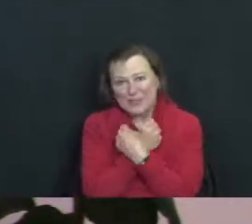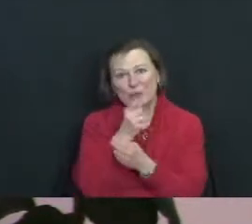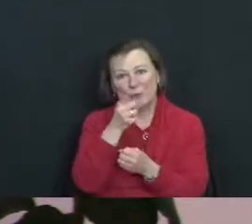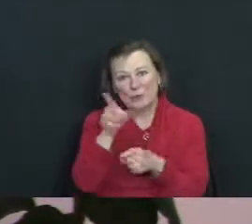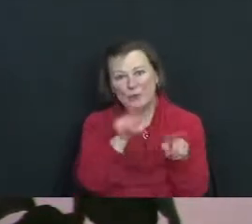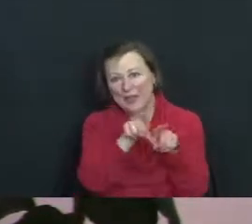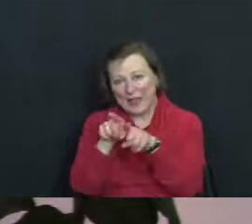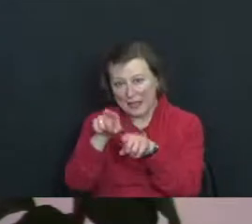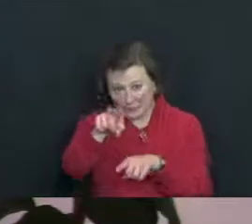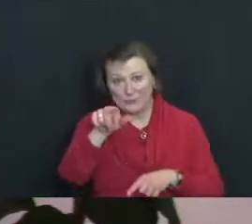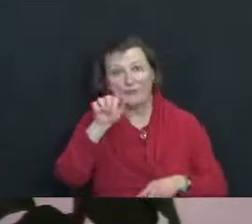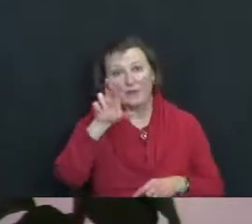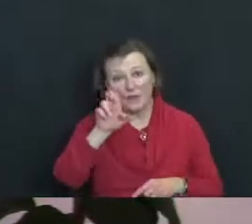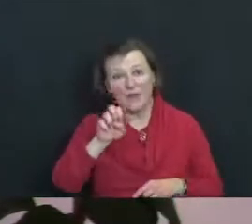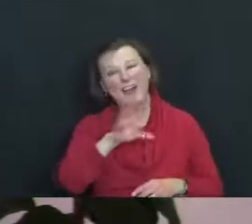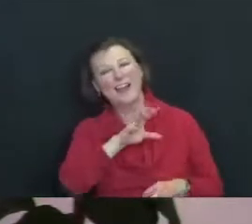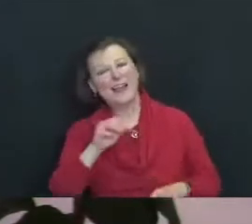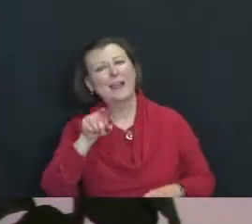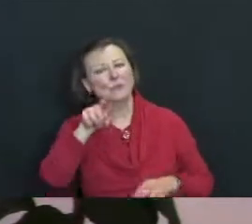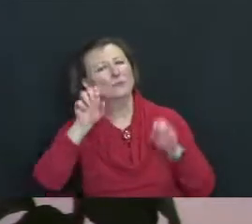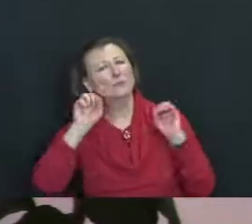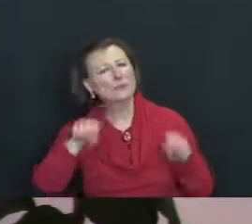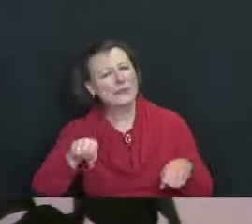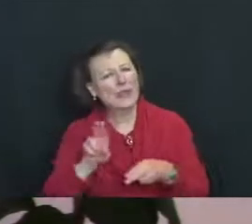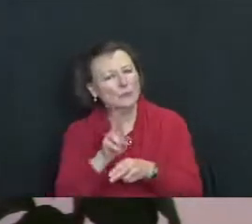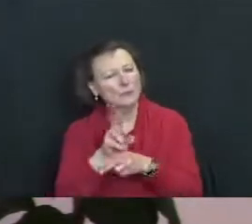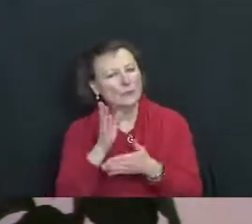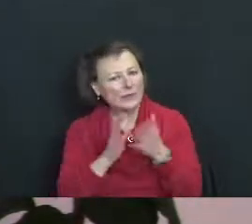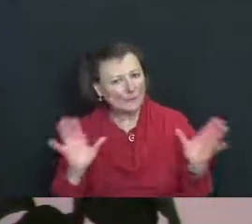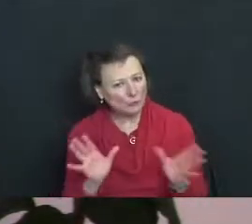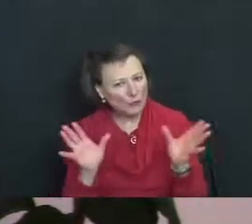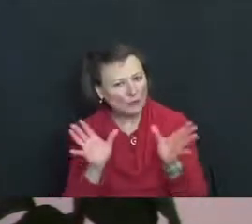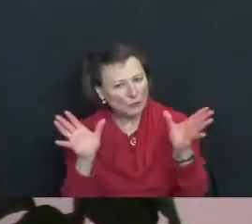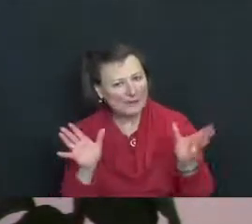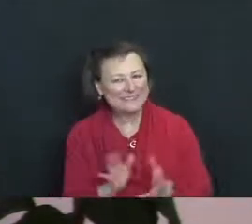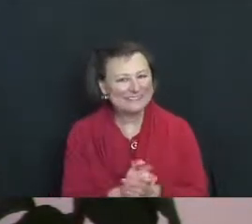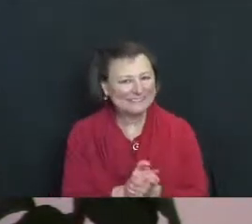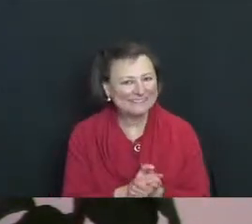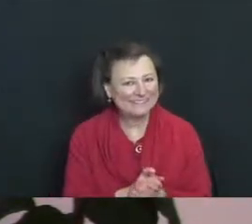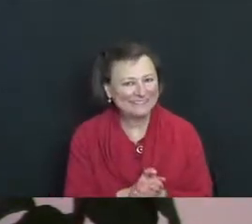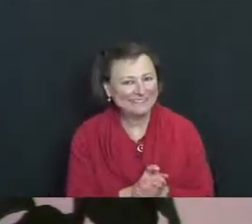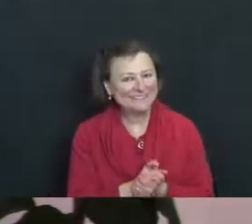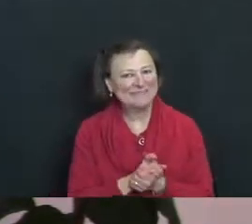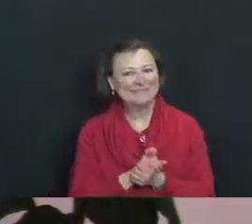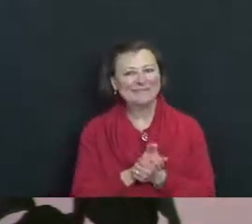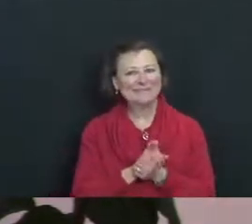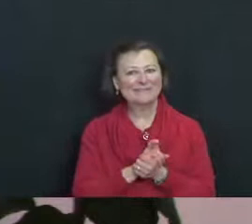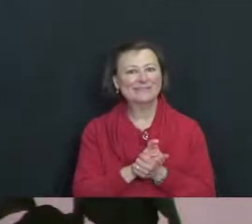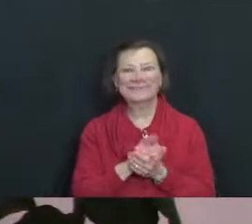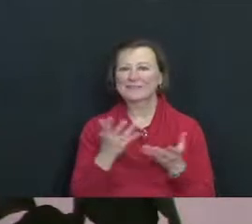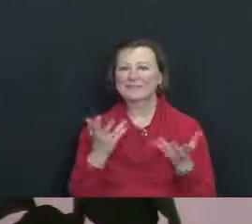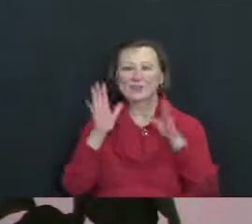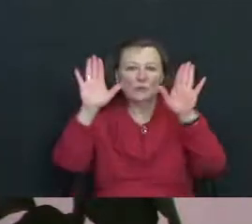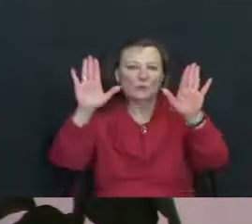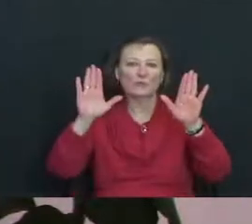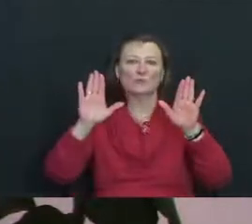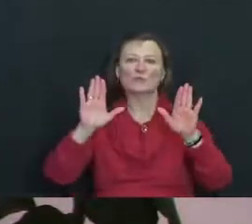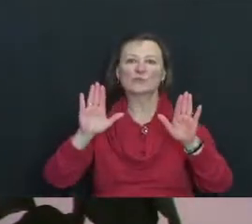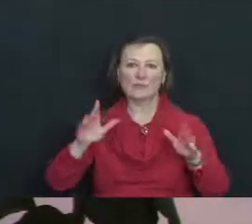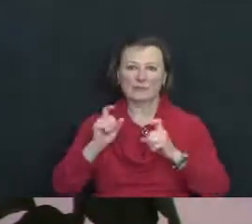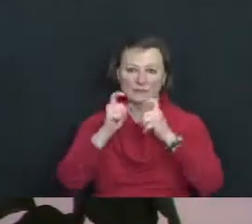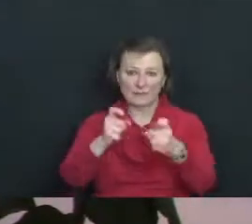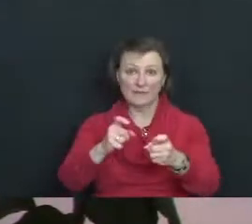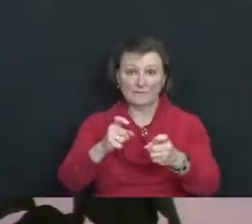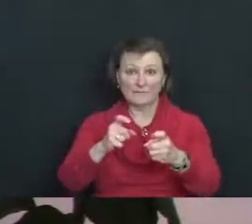are, and you could use a little encouragement. what a great gift it is to